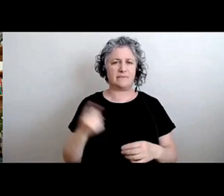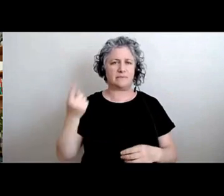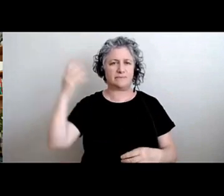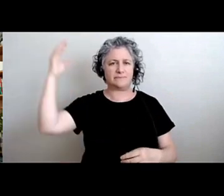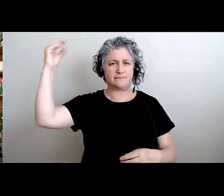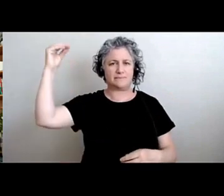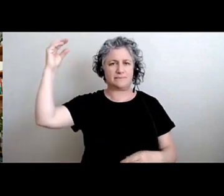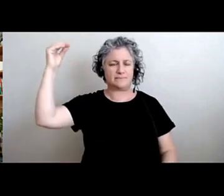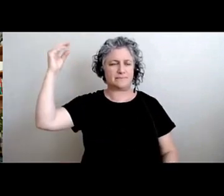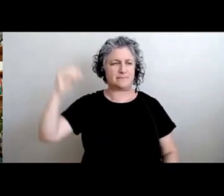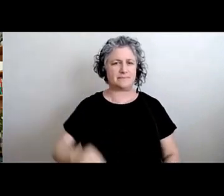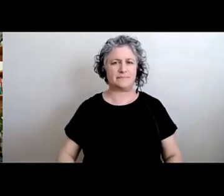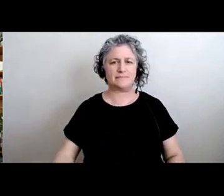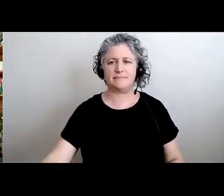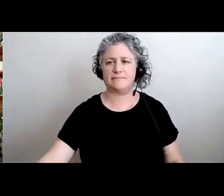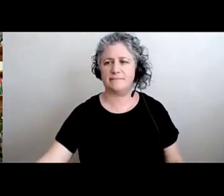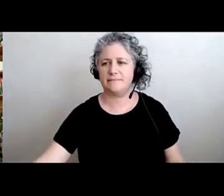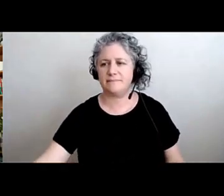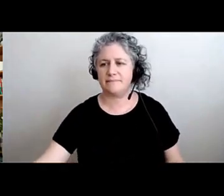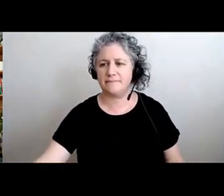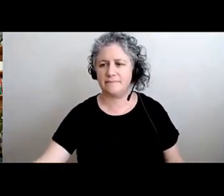All right.